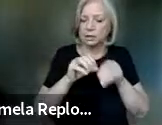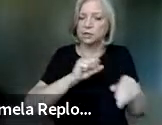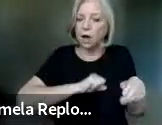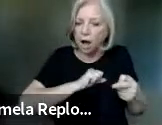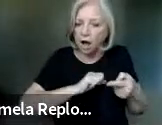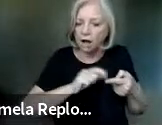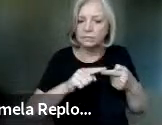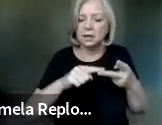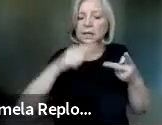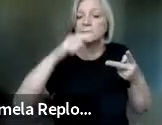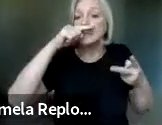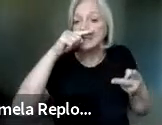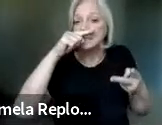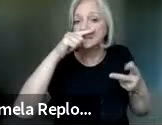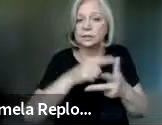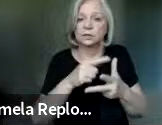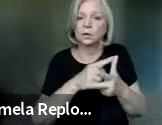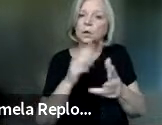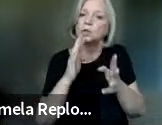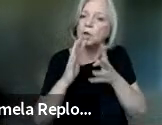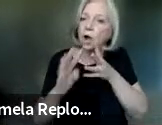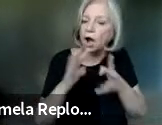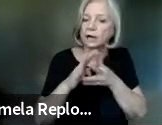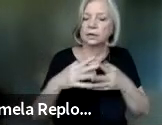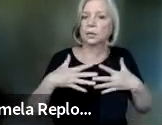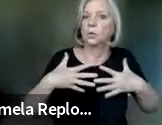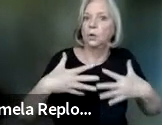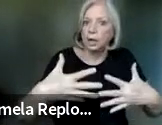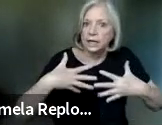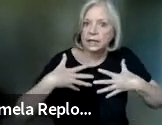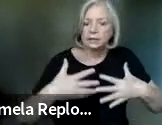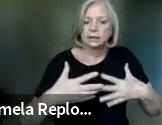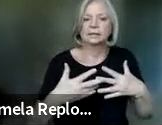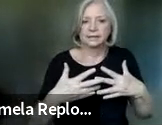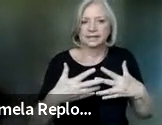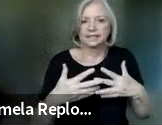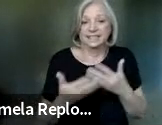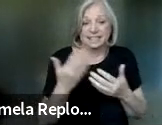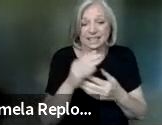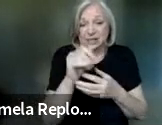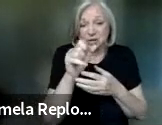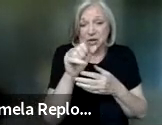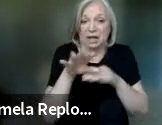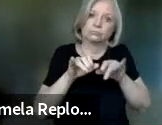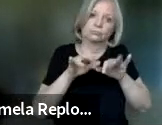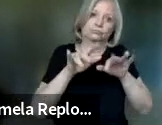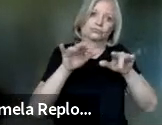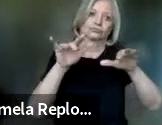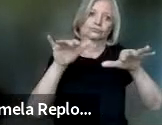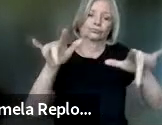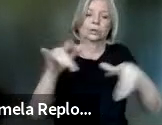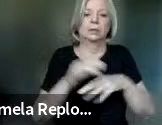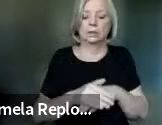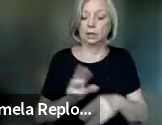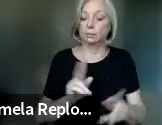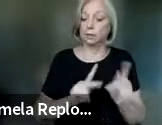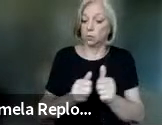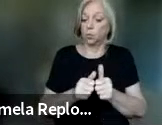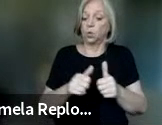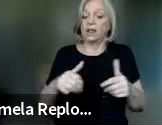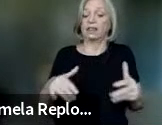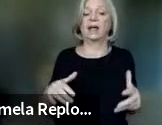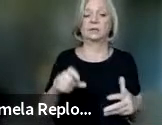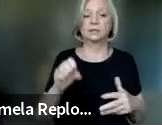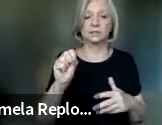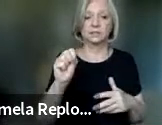sneezes, talks, or even breathes heavily. And we know that people without symptoms can spread COVID, which is part of what